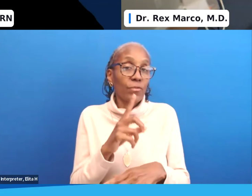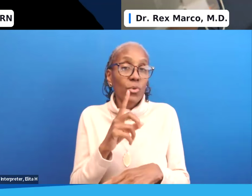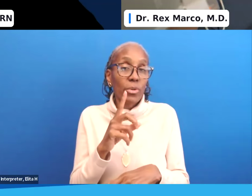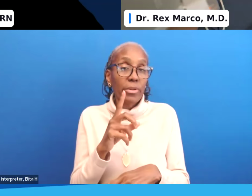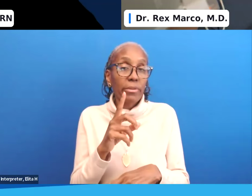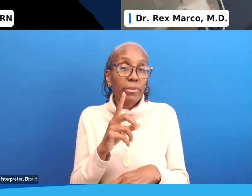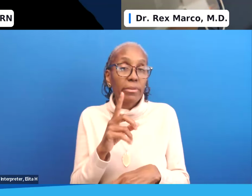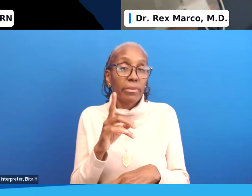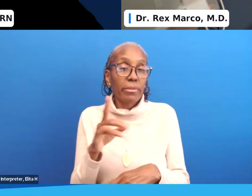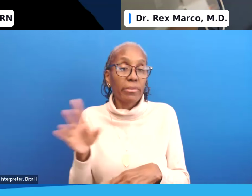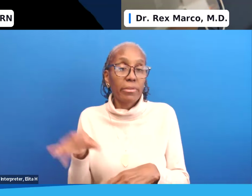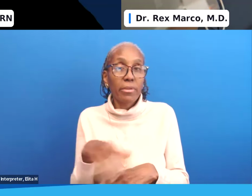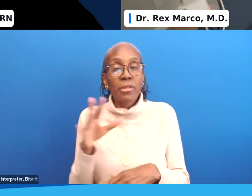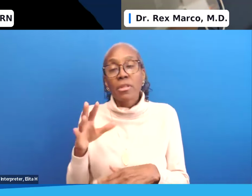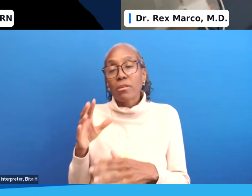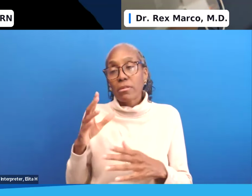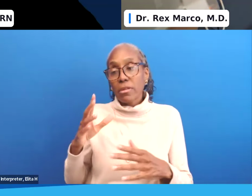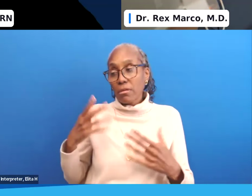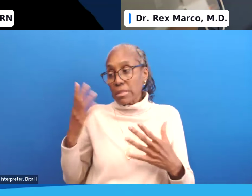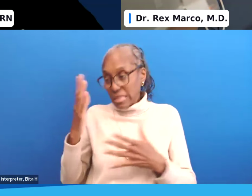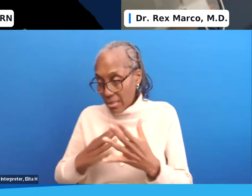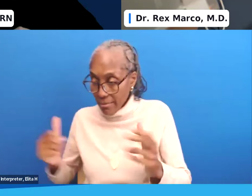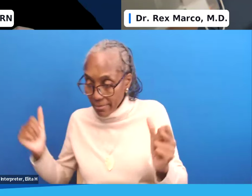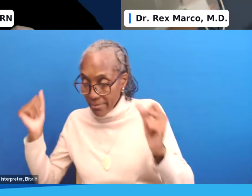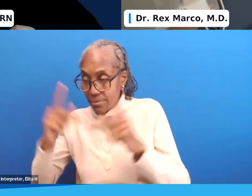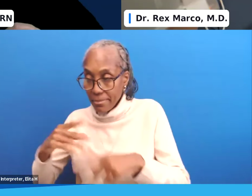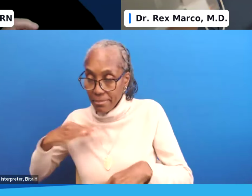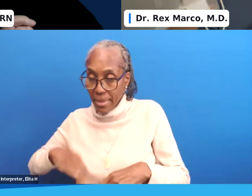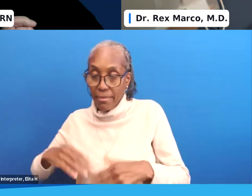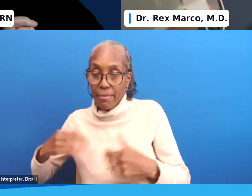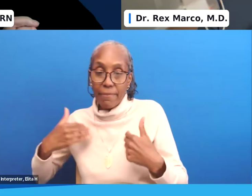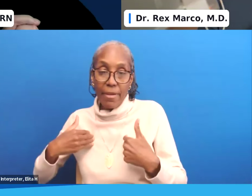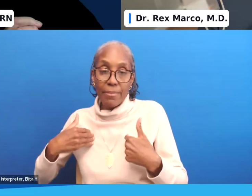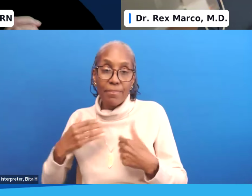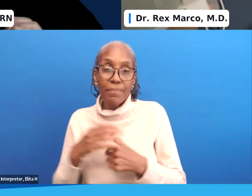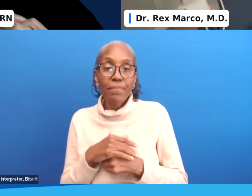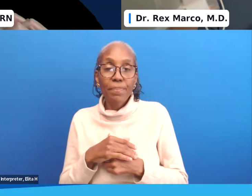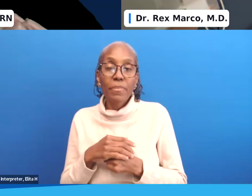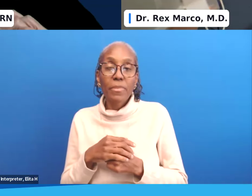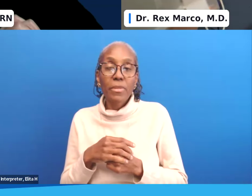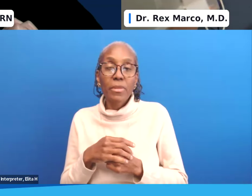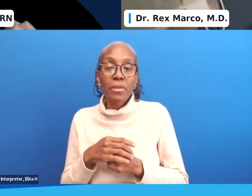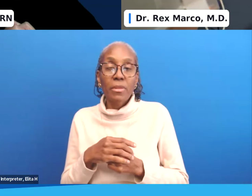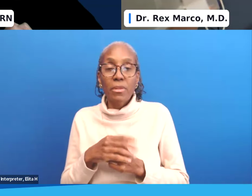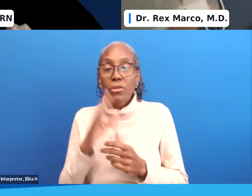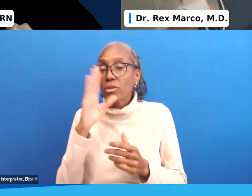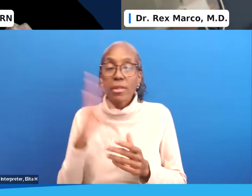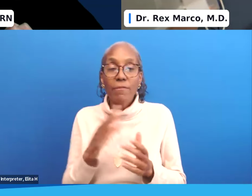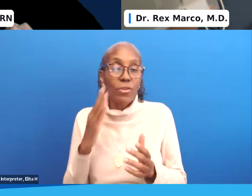of the returns that I've had. And so I think you never know,